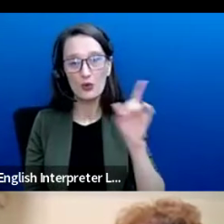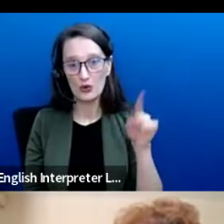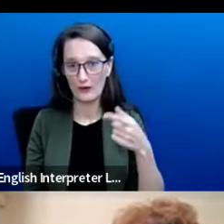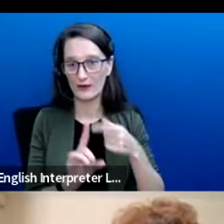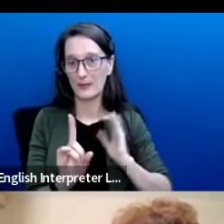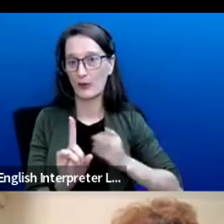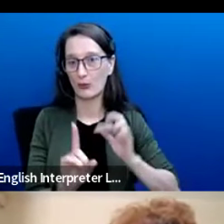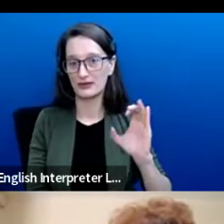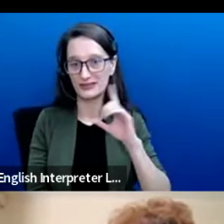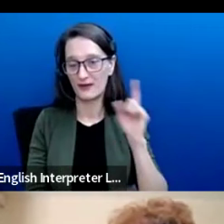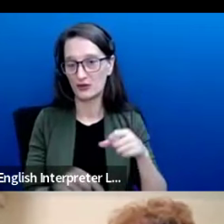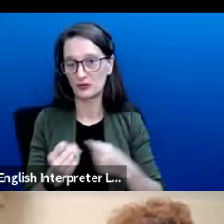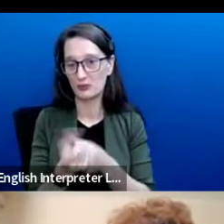So.